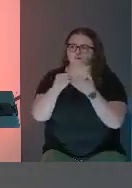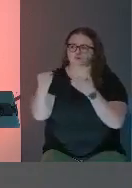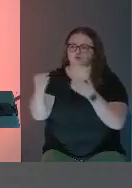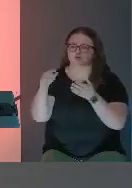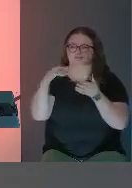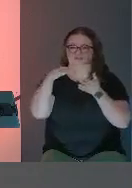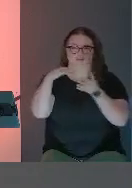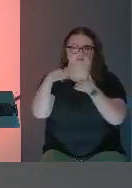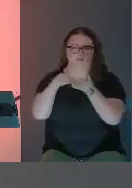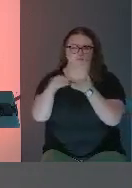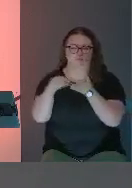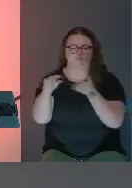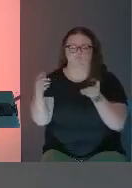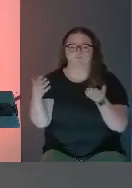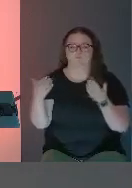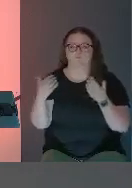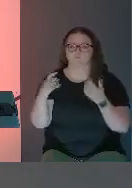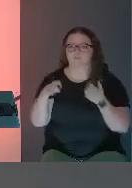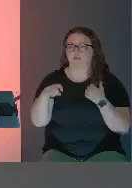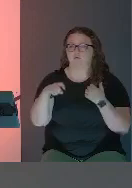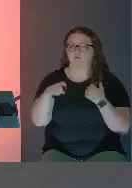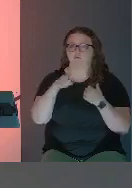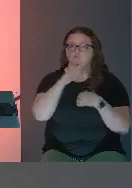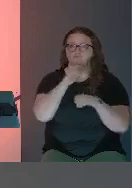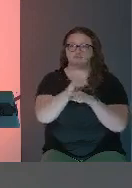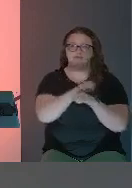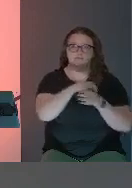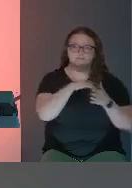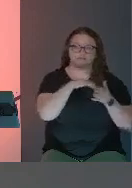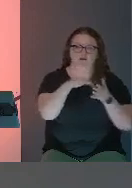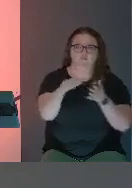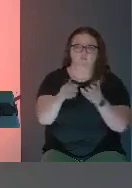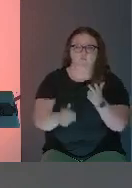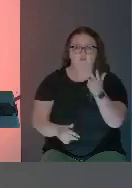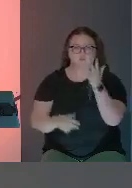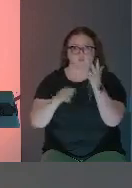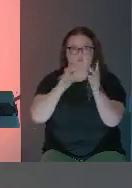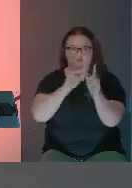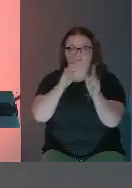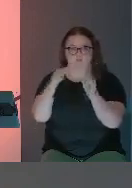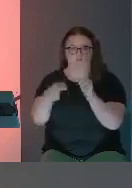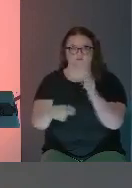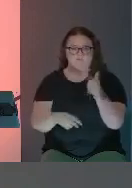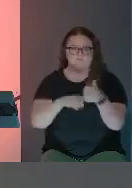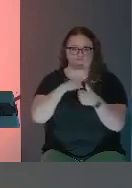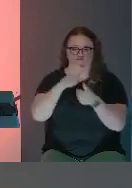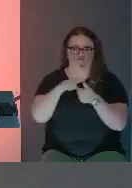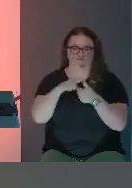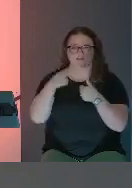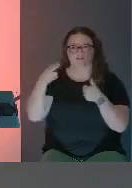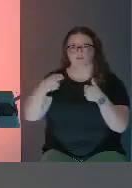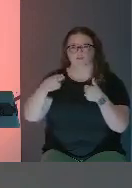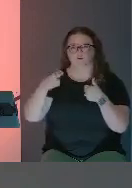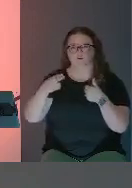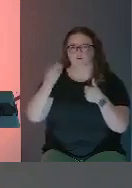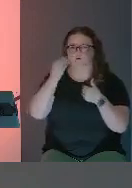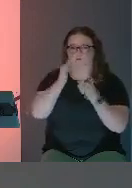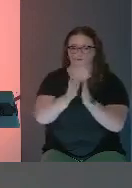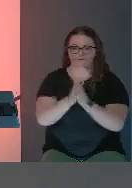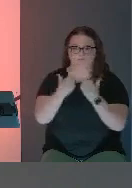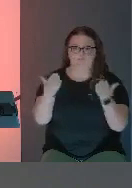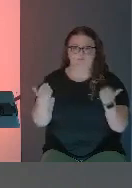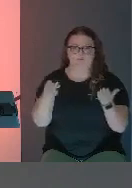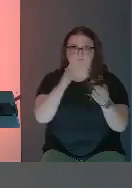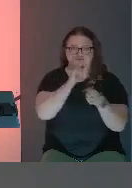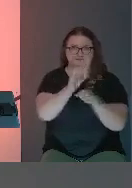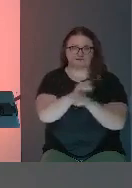need to study the Word of God from three perspectives. Historically, right, we know that we hold in our hand a history book, and we're going